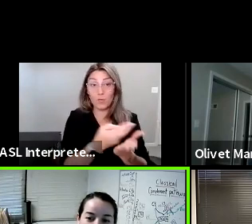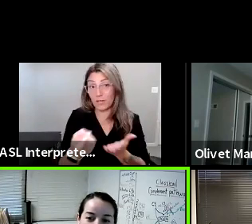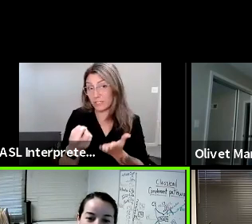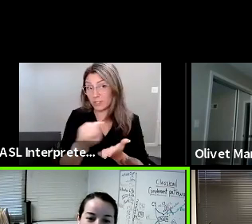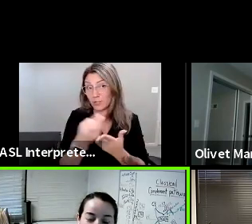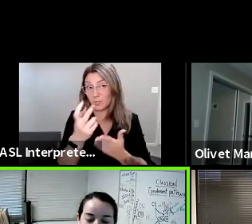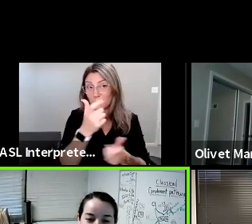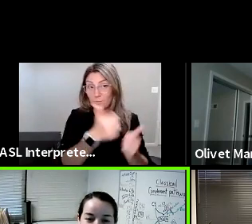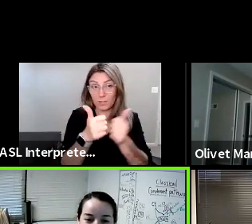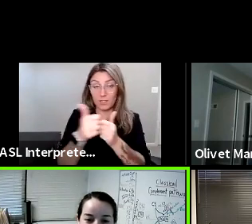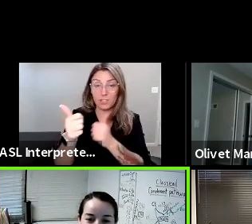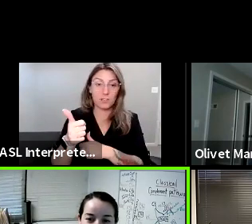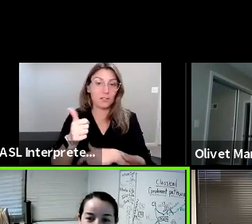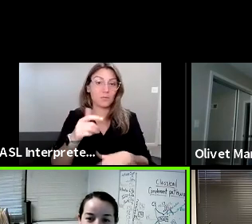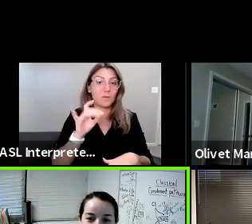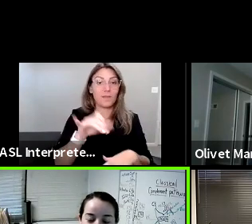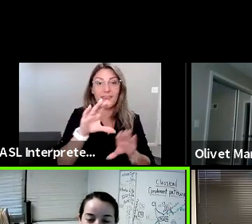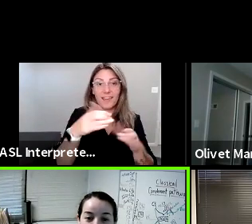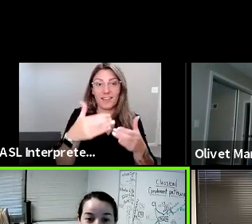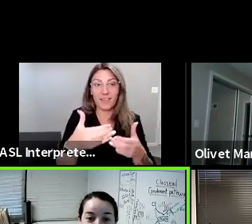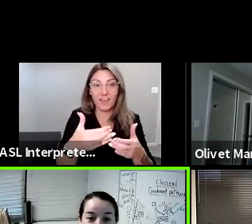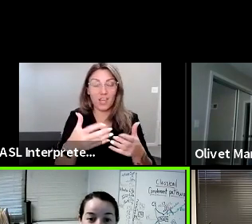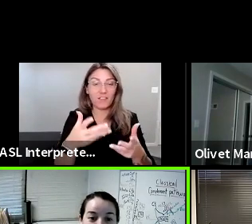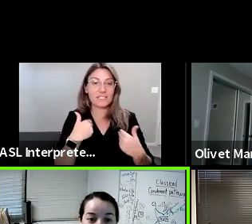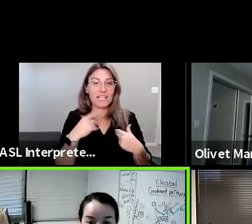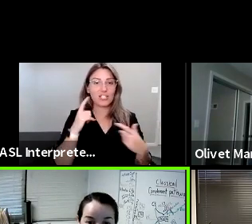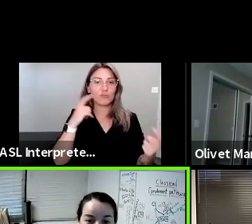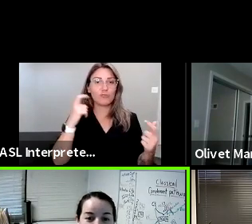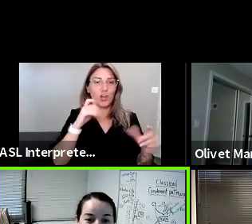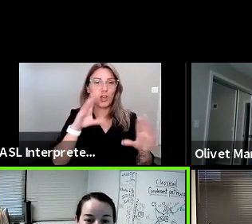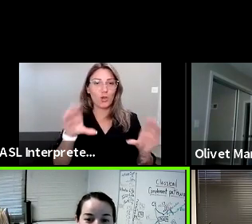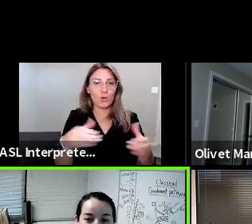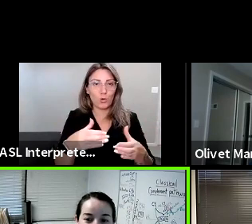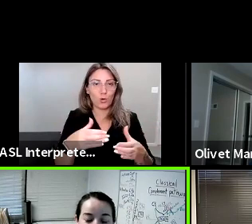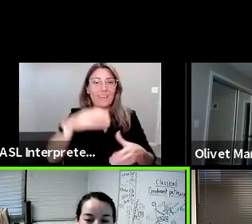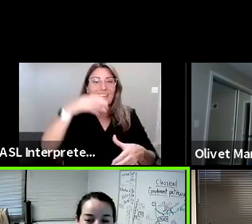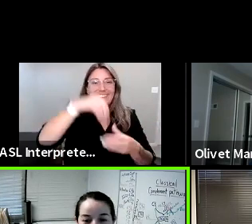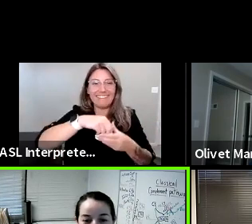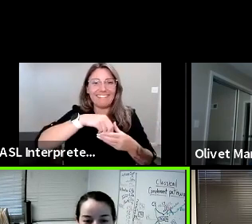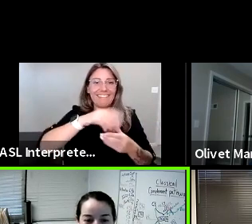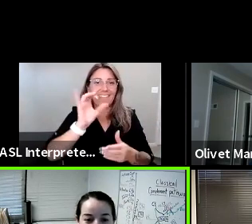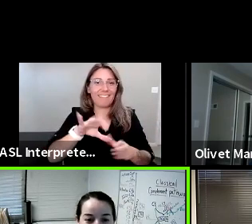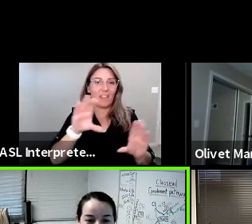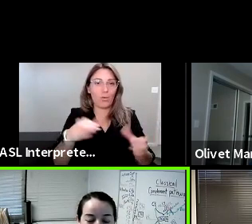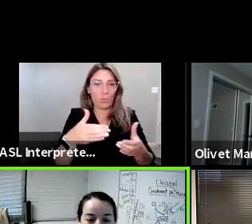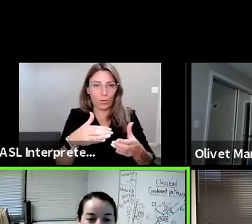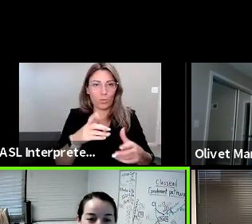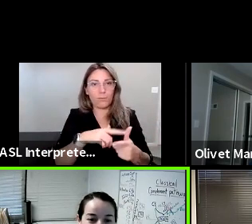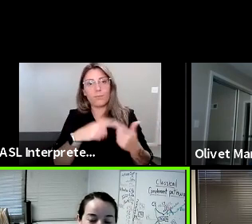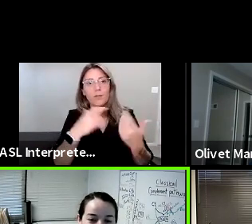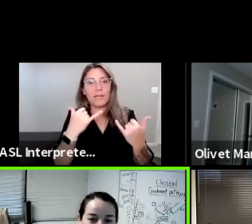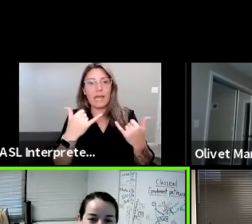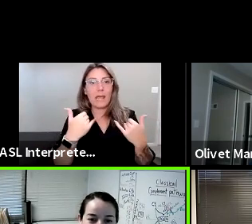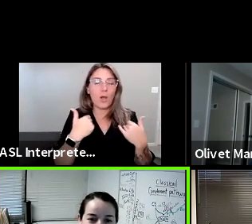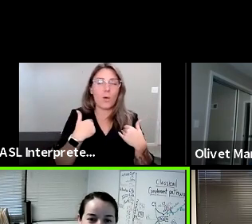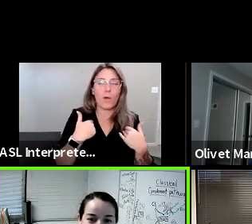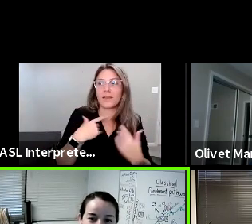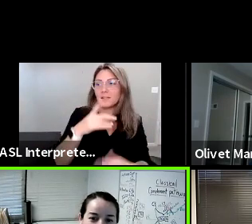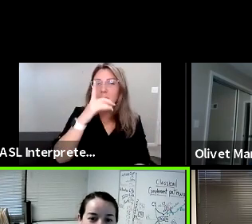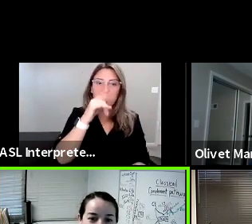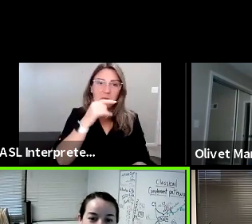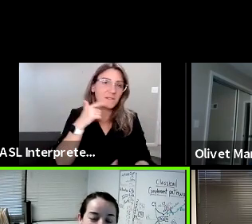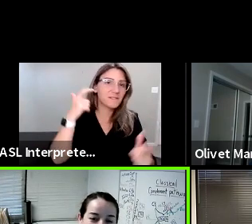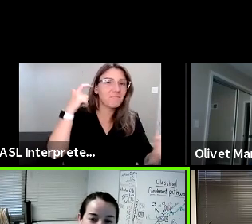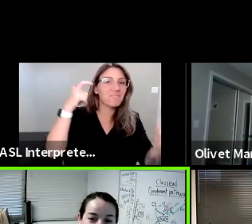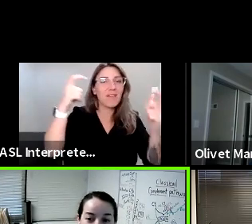them, well, this category encompasses a larger group within it. And so now we have like who has the biggest